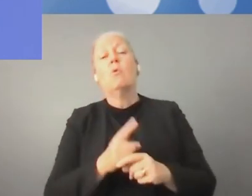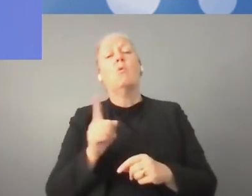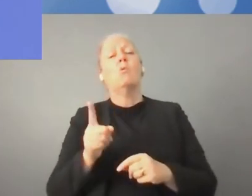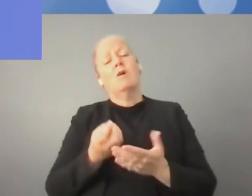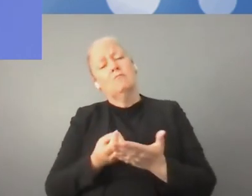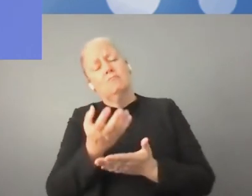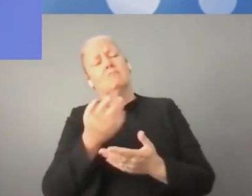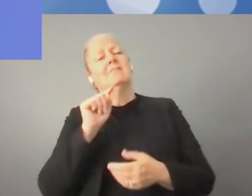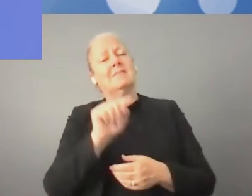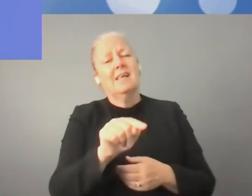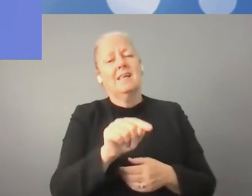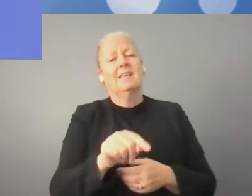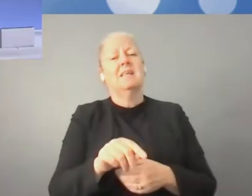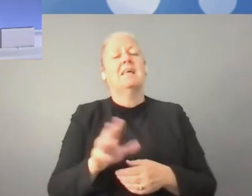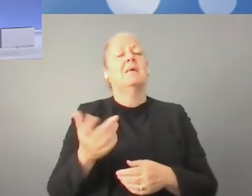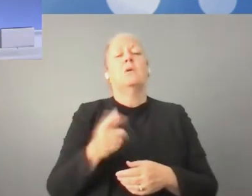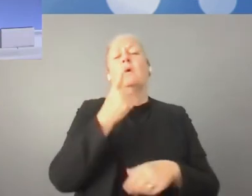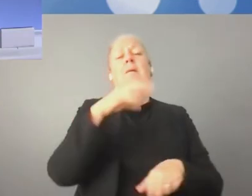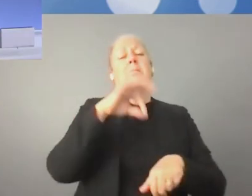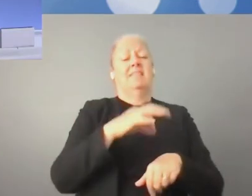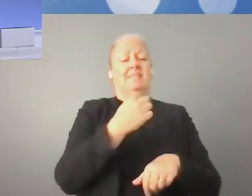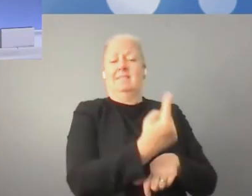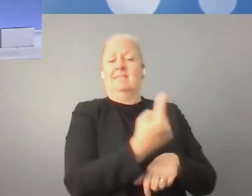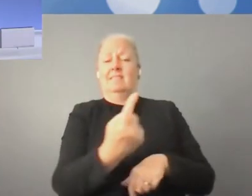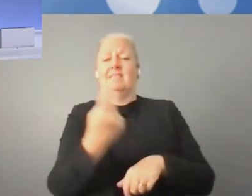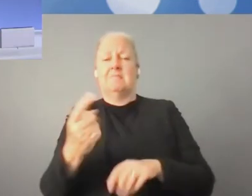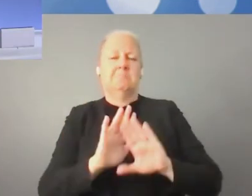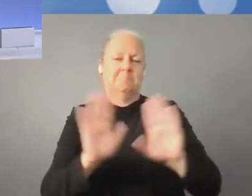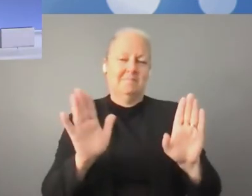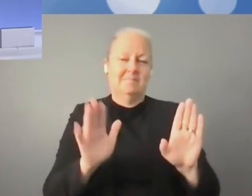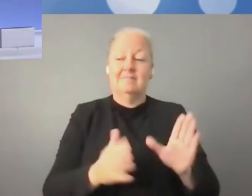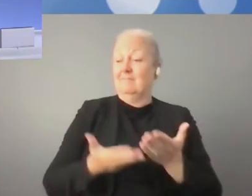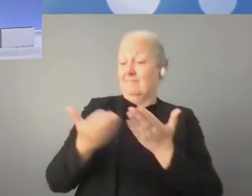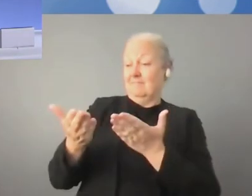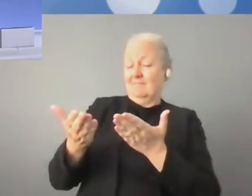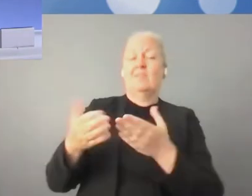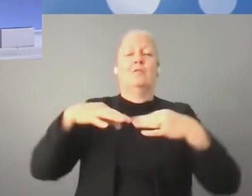30 to 60 second per person and yeah starting from the minister